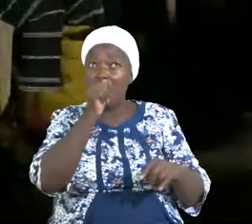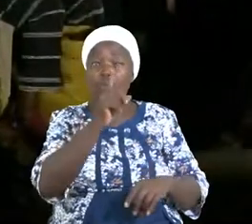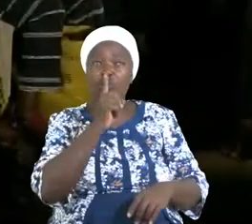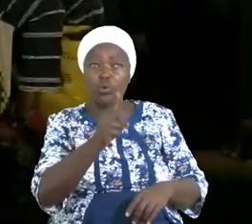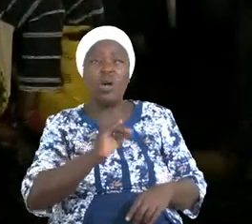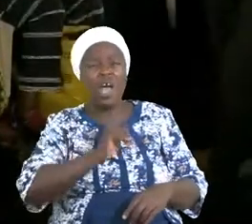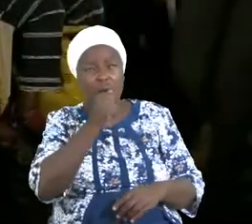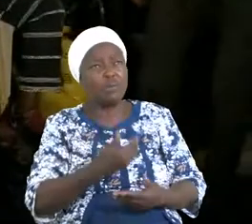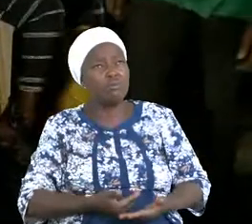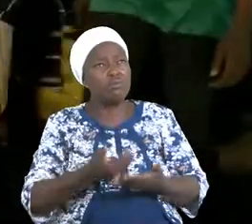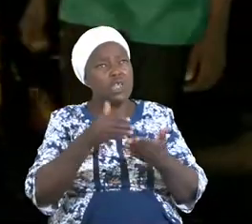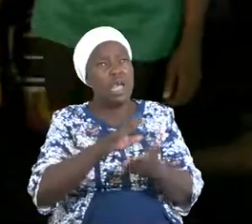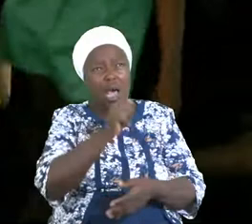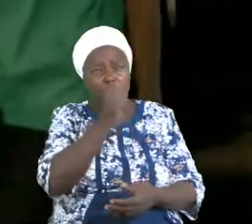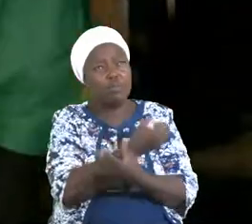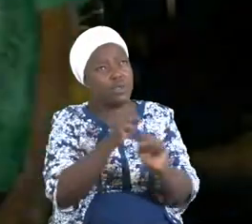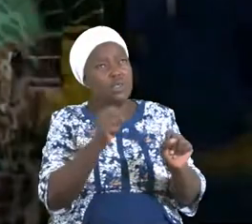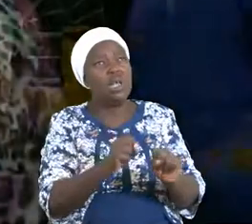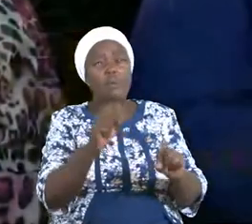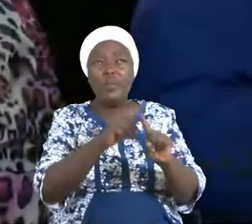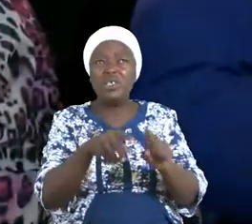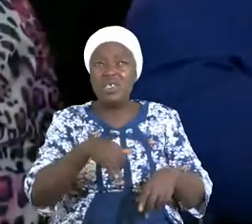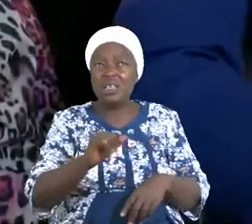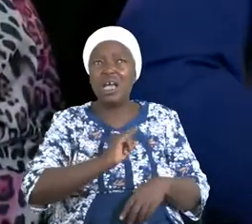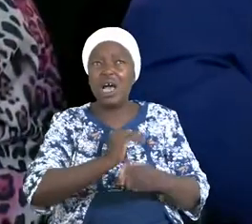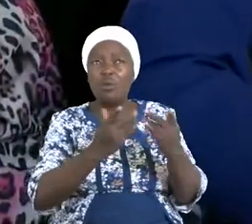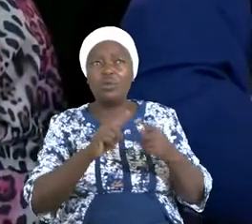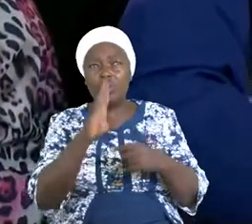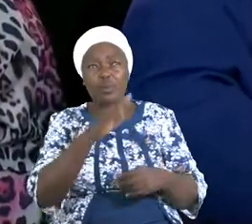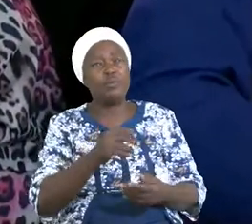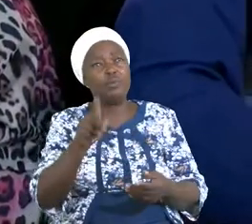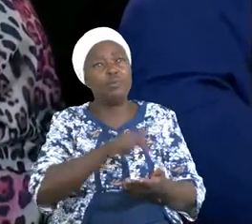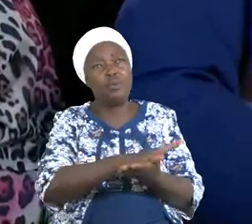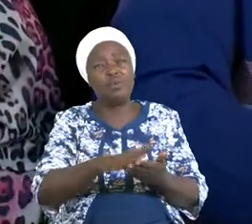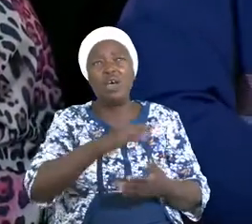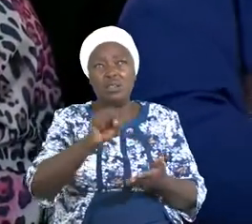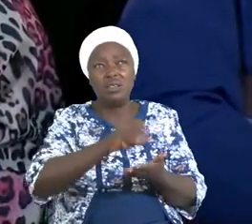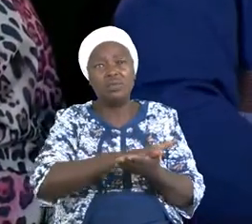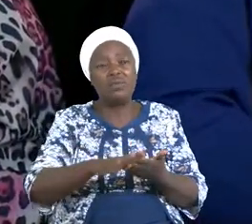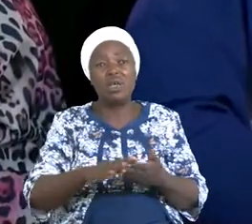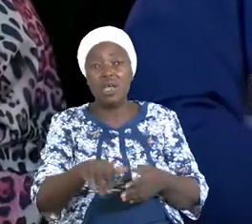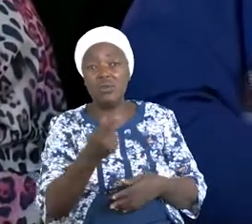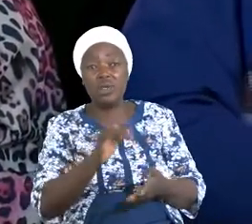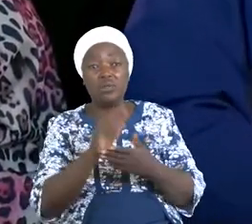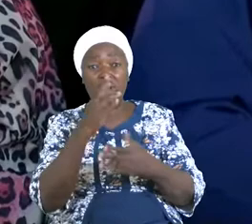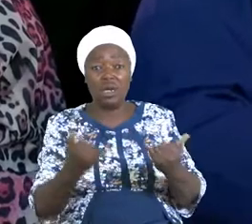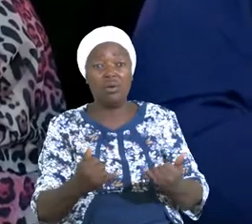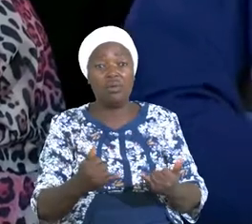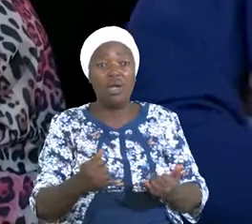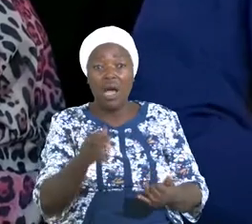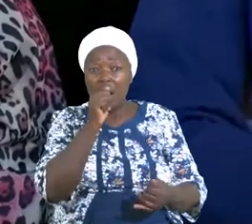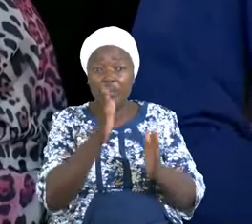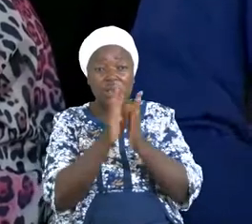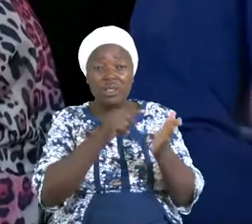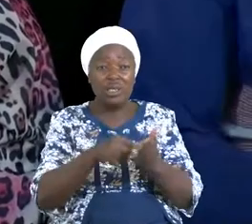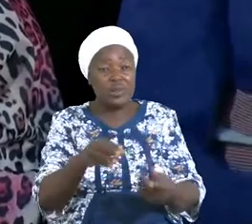saved, but I want to be sanctified, purified. Wherever you are, I'm praying this special prayer for you